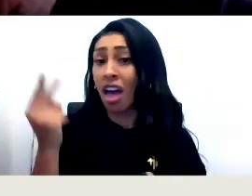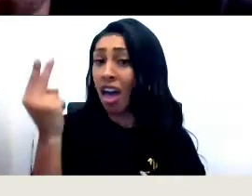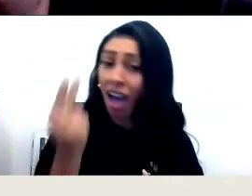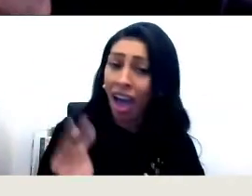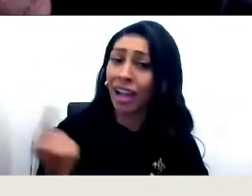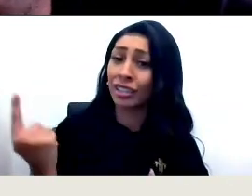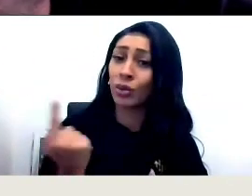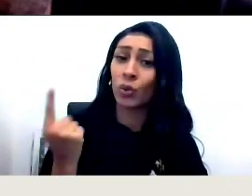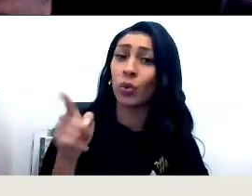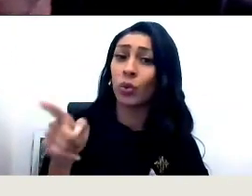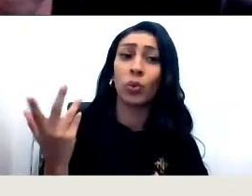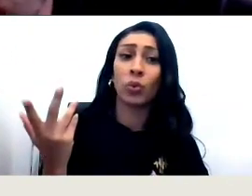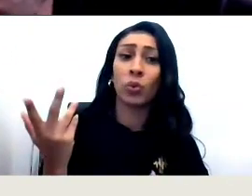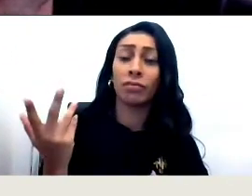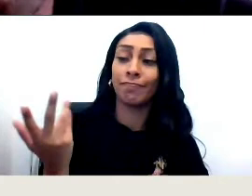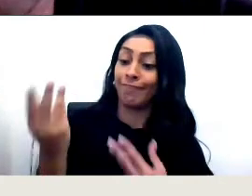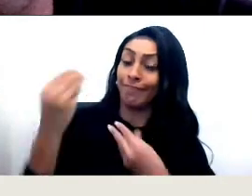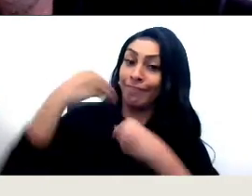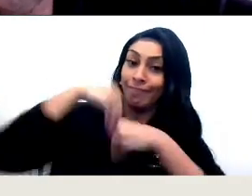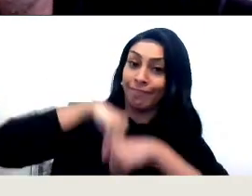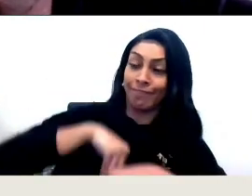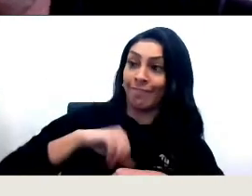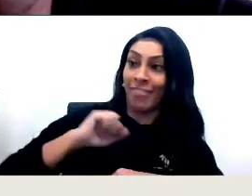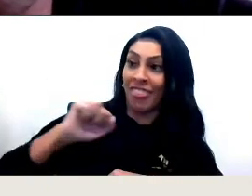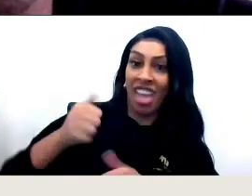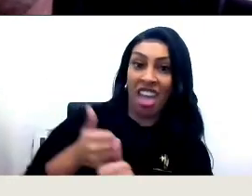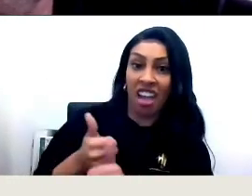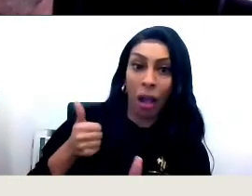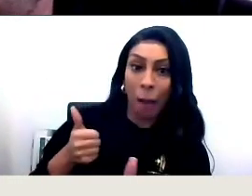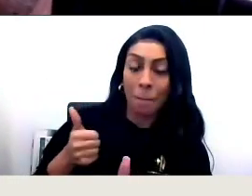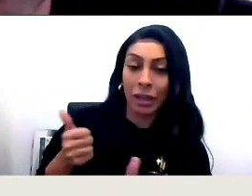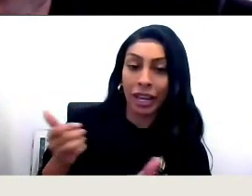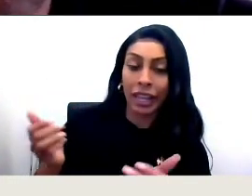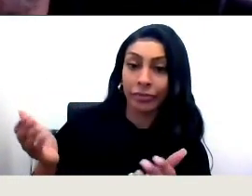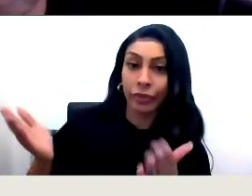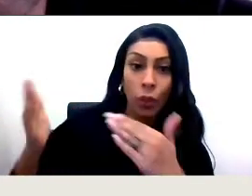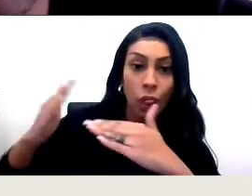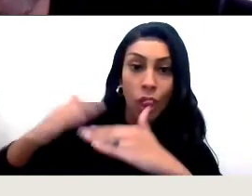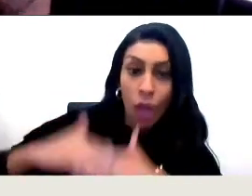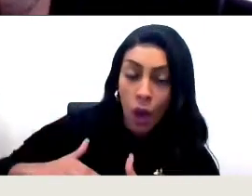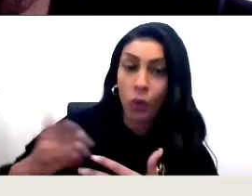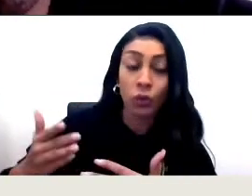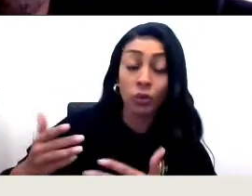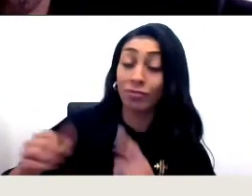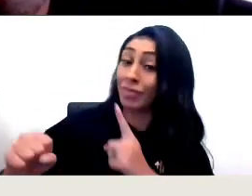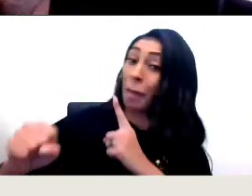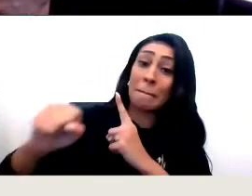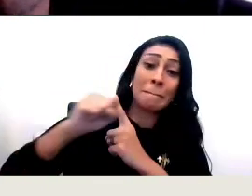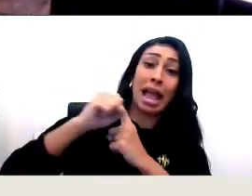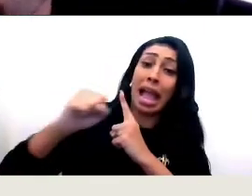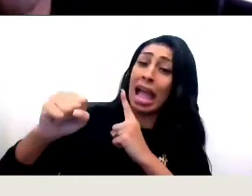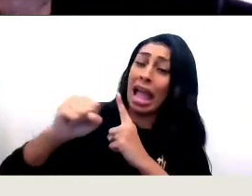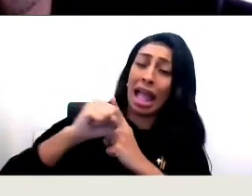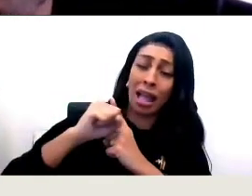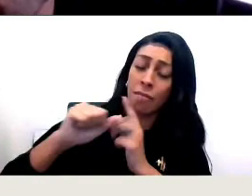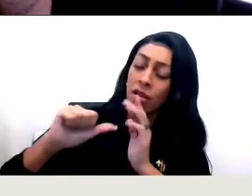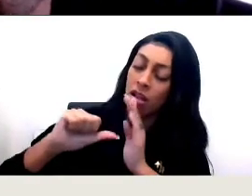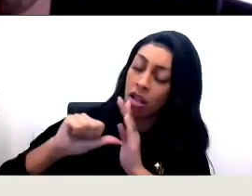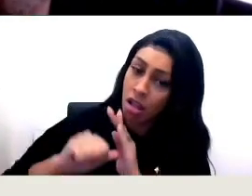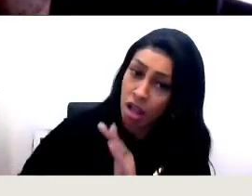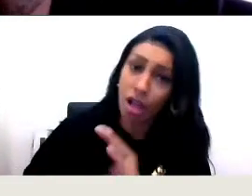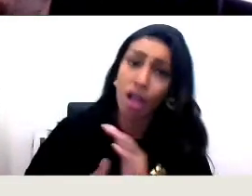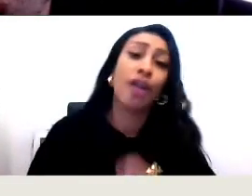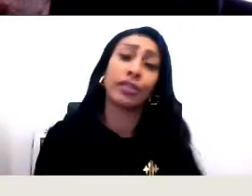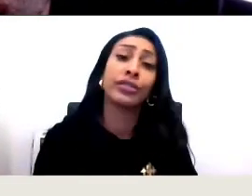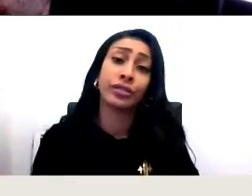artists who and companies closing down and just, you know, we've been hit hard. Yeah. This sector has been hit